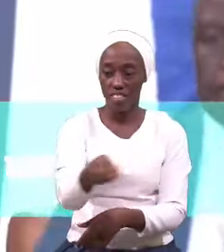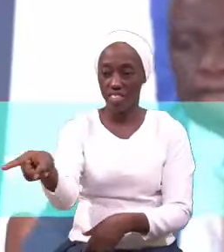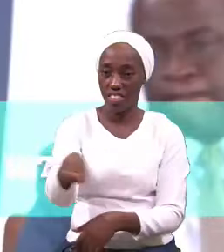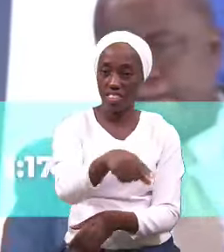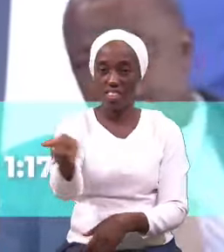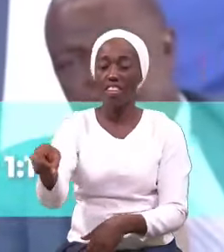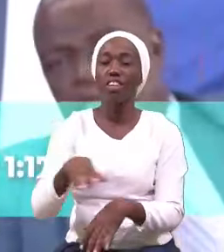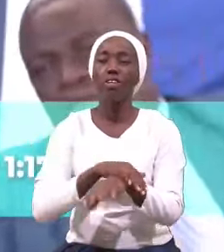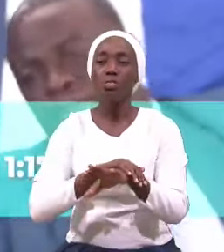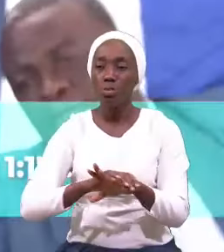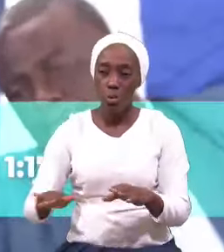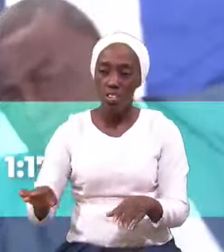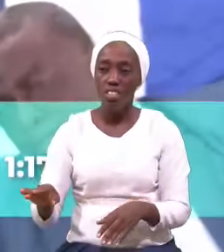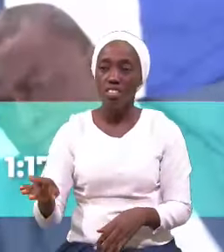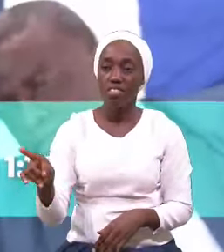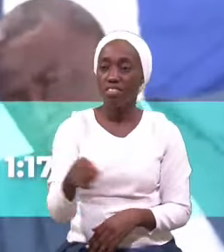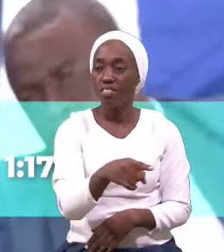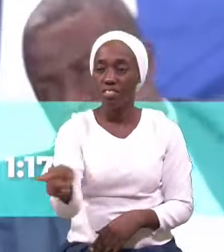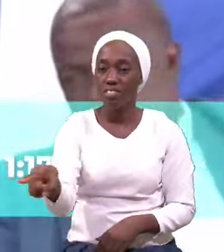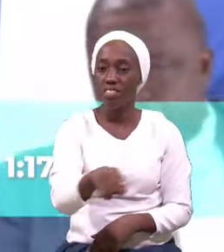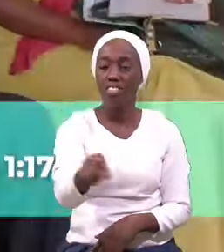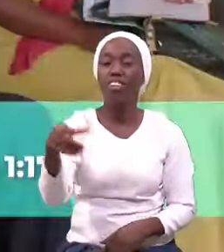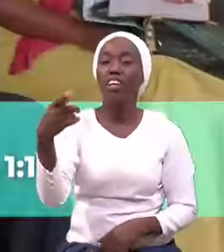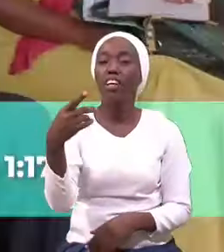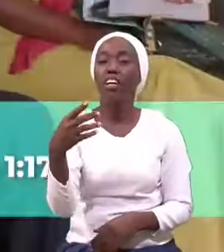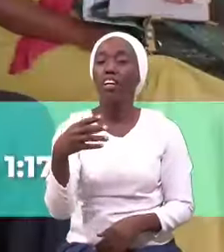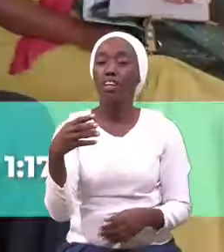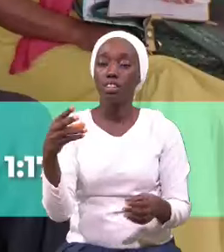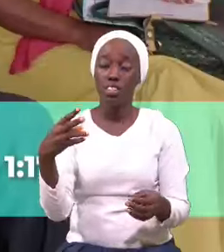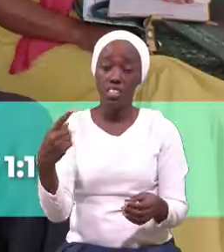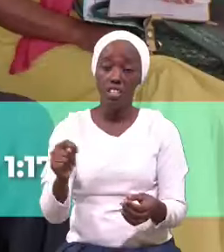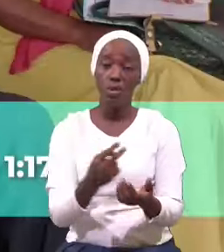Don't zigzag the Holy Spirit anymore.